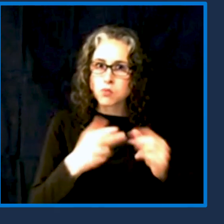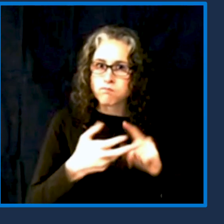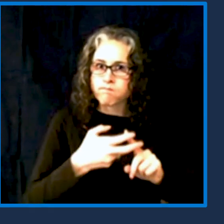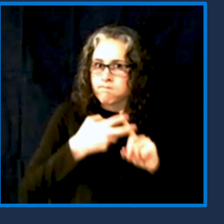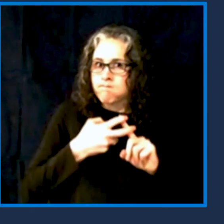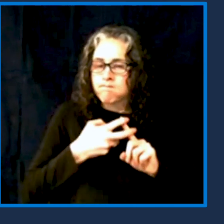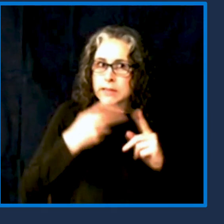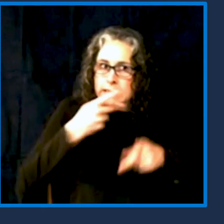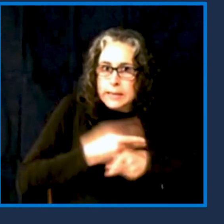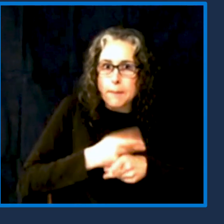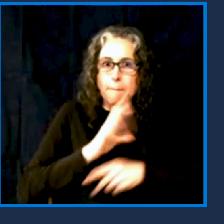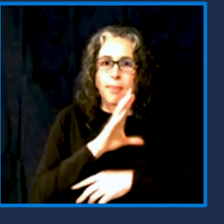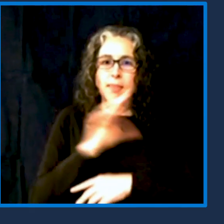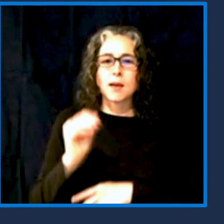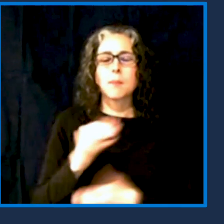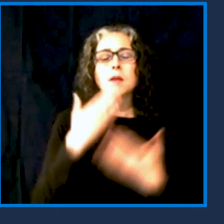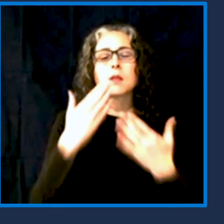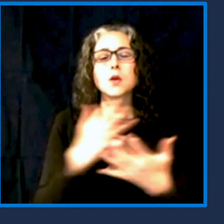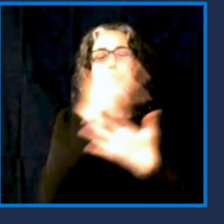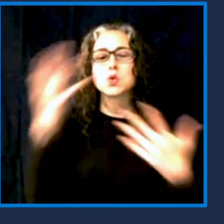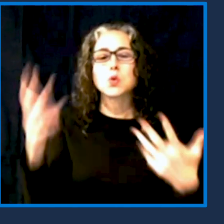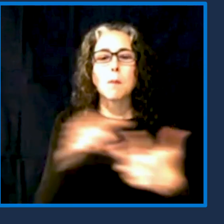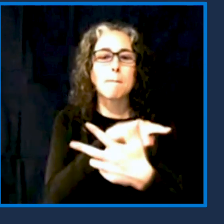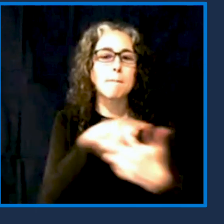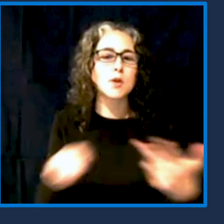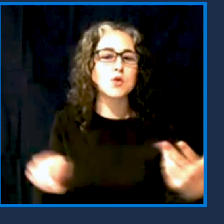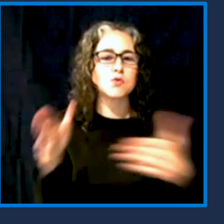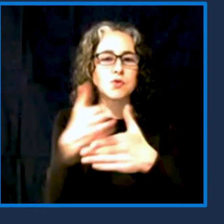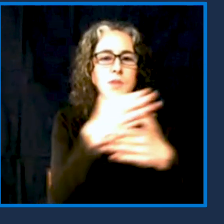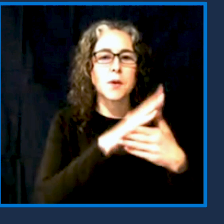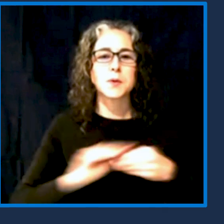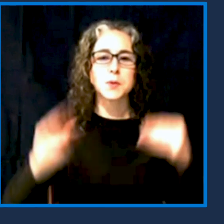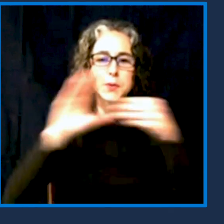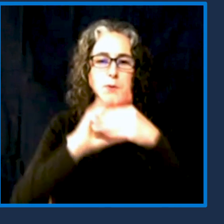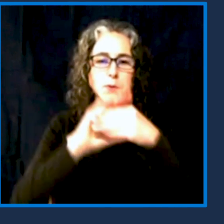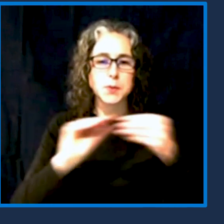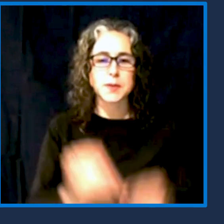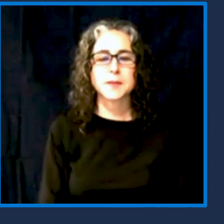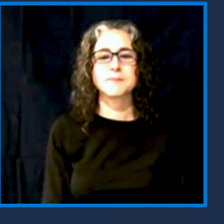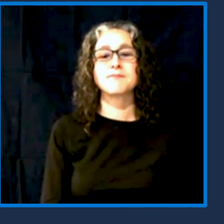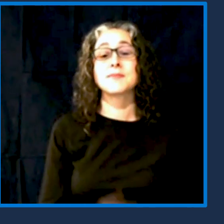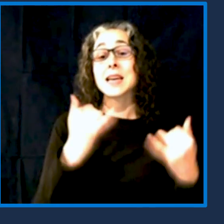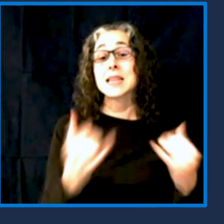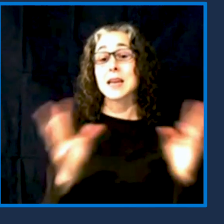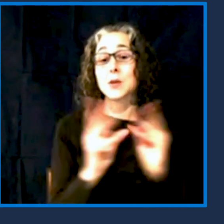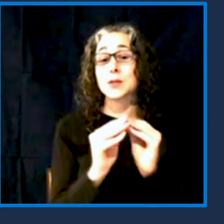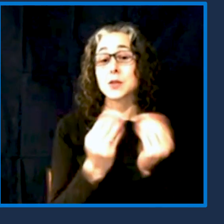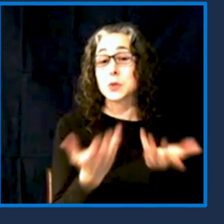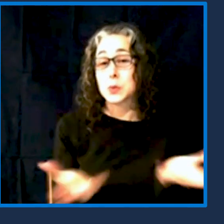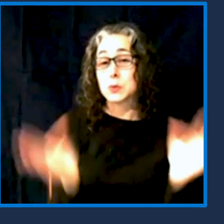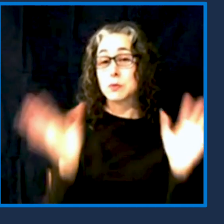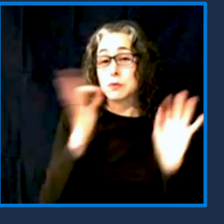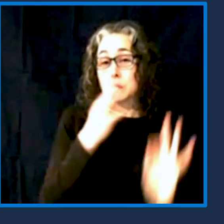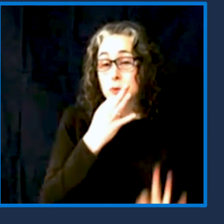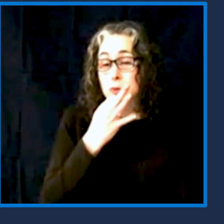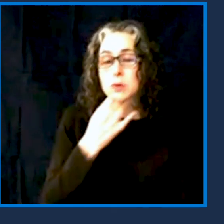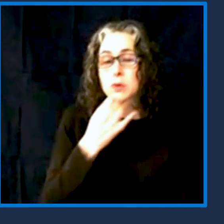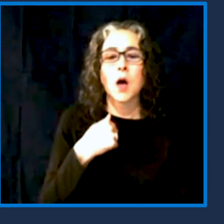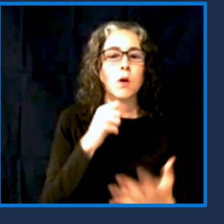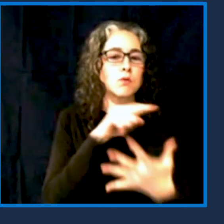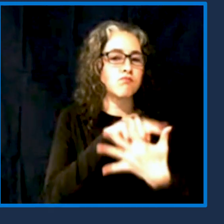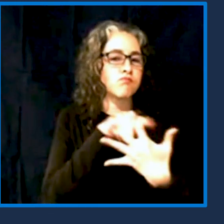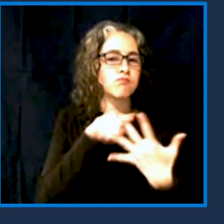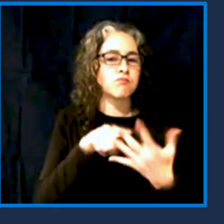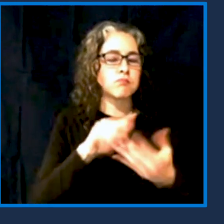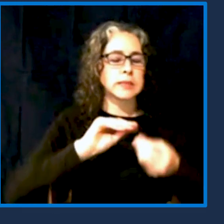have you. And thank you, Sonia and Kiran, for sharing your stories. As we close out this session, I can't go without highlighting some numbers